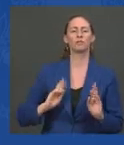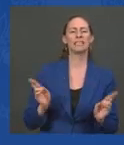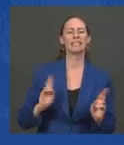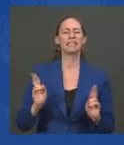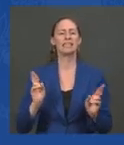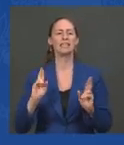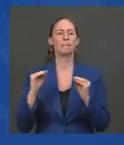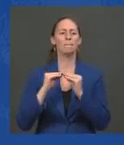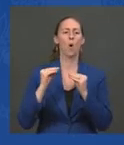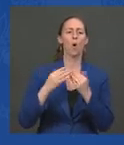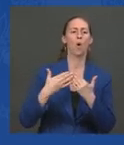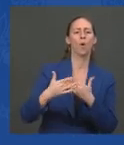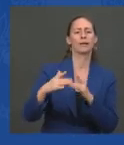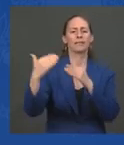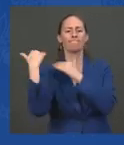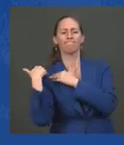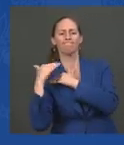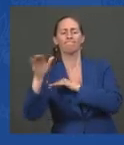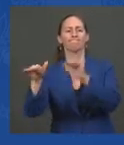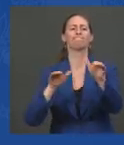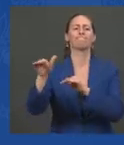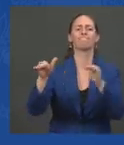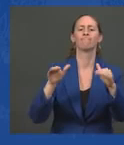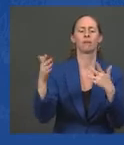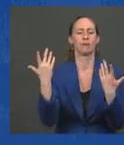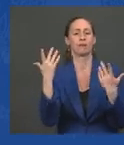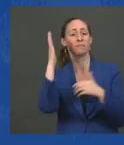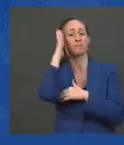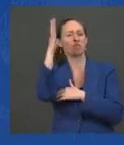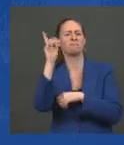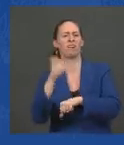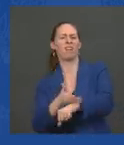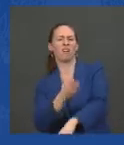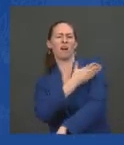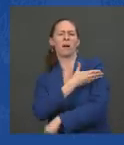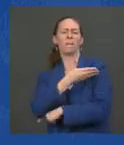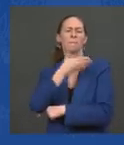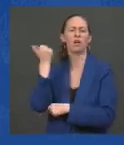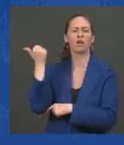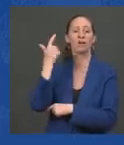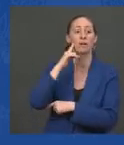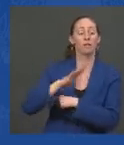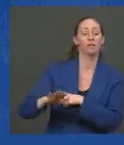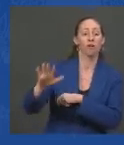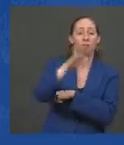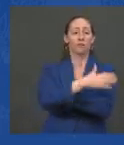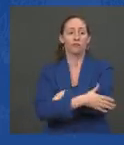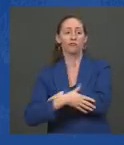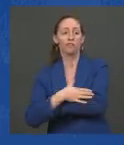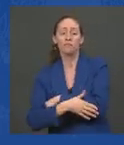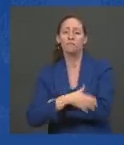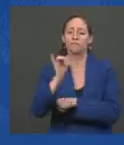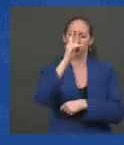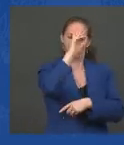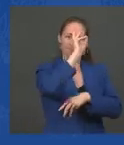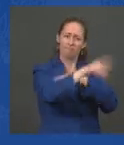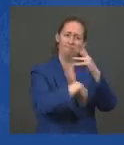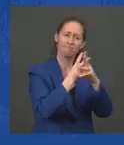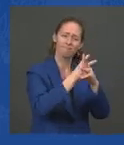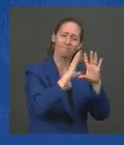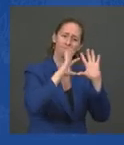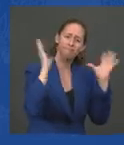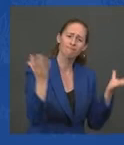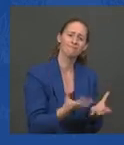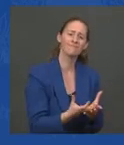future. So on behalf of our nation, on behalf of our world, thank you all